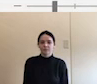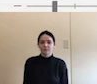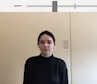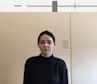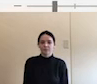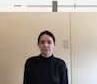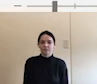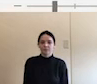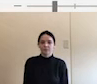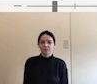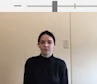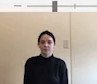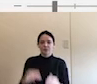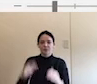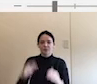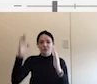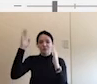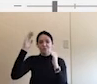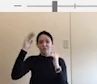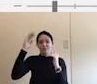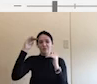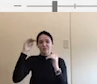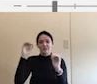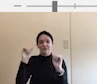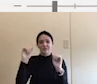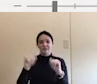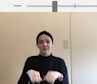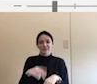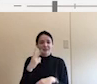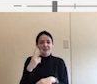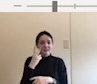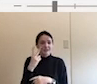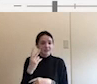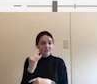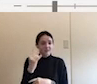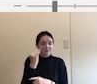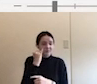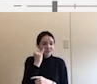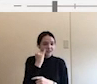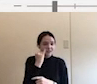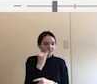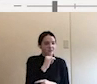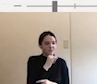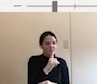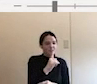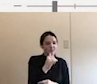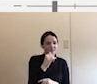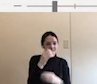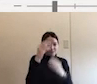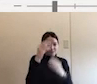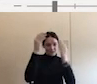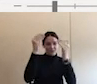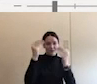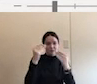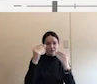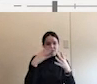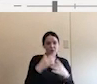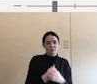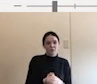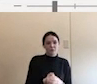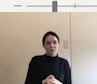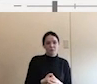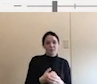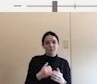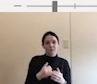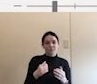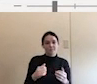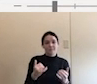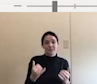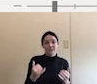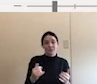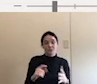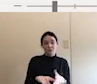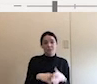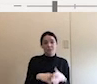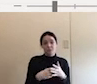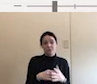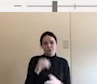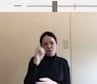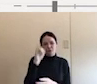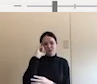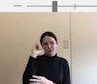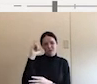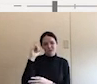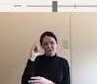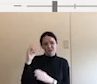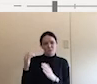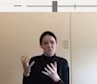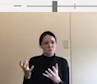Hopefully you can see my screen. If not, please just let me know. Yes, we can. Awesome. So the idea we're trying to